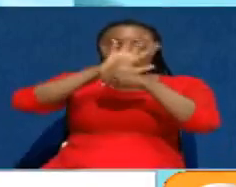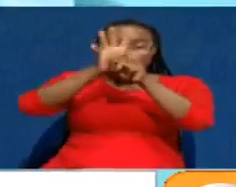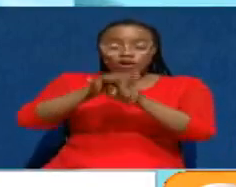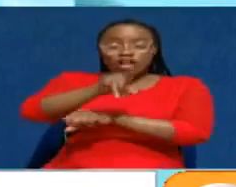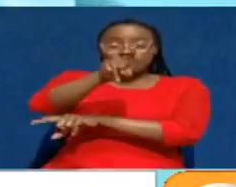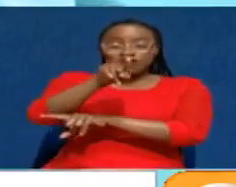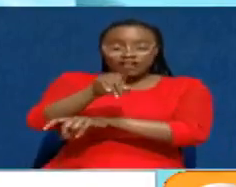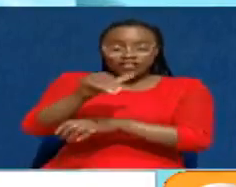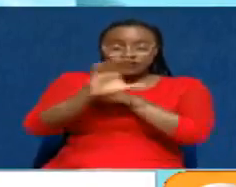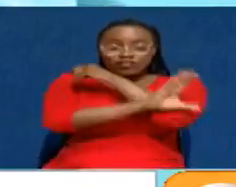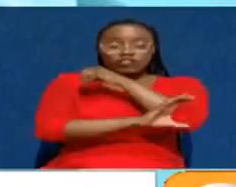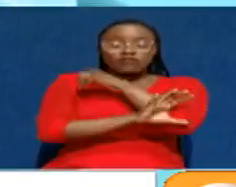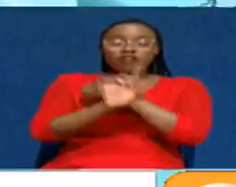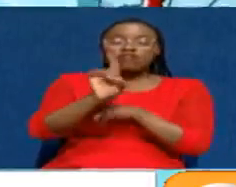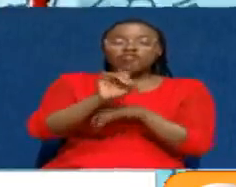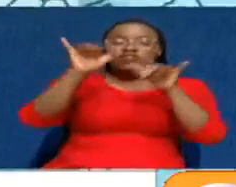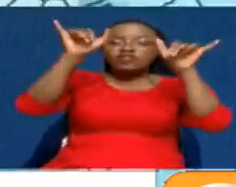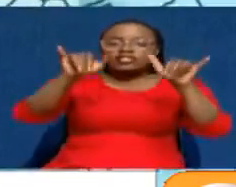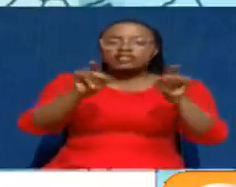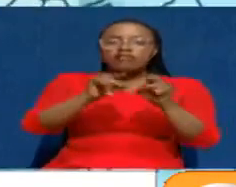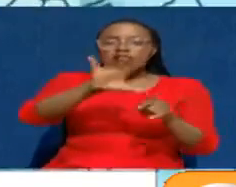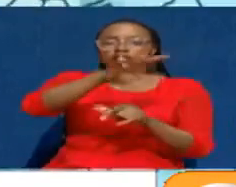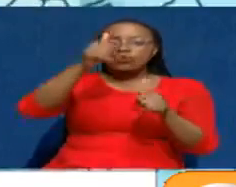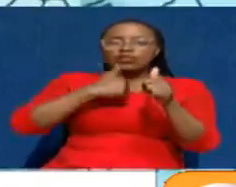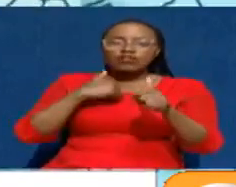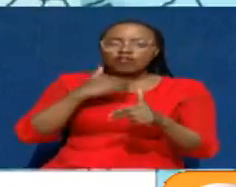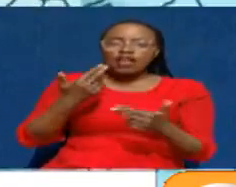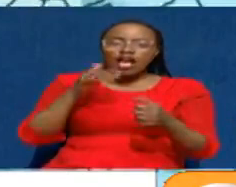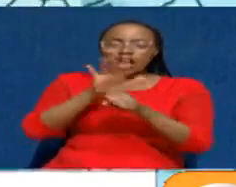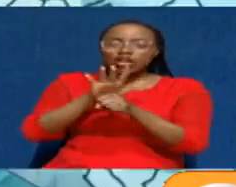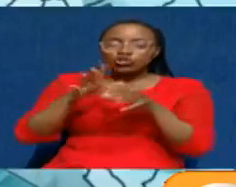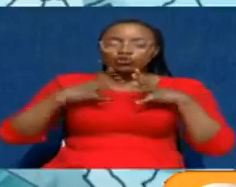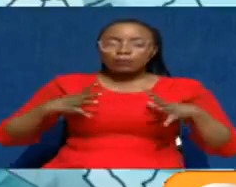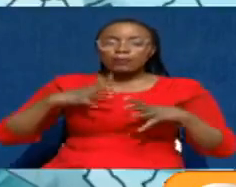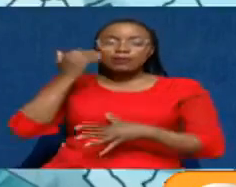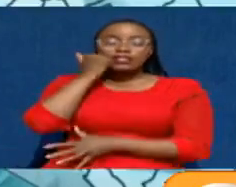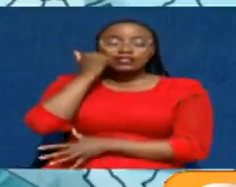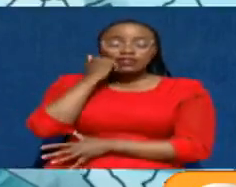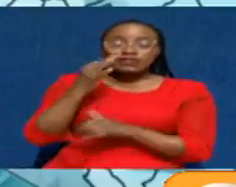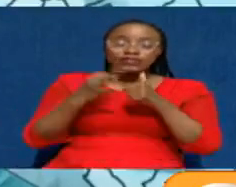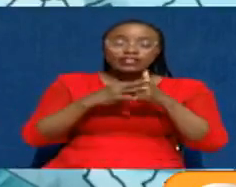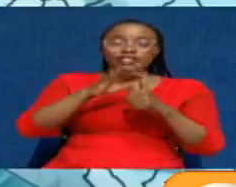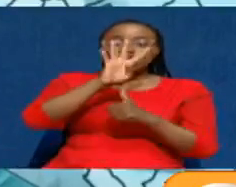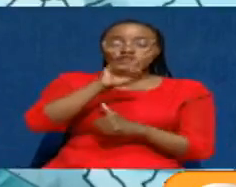virus in the country, Nairobi has remained the county with the highest cases of infection rates at